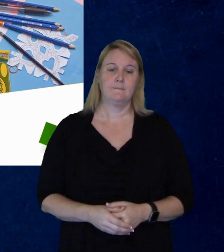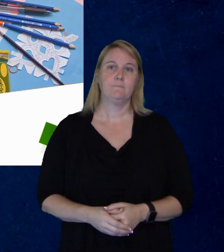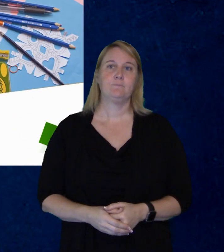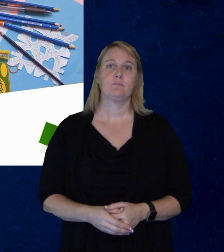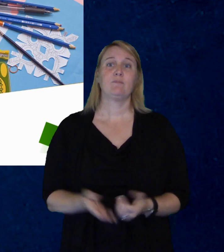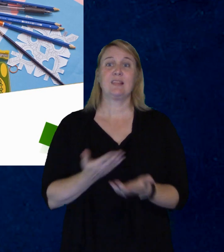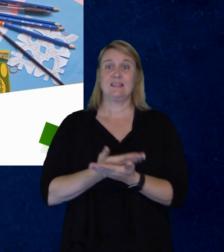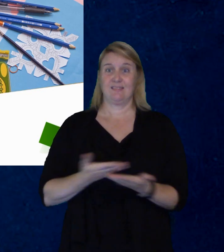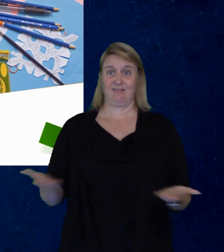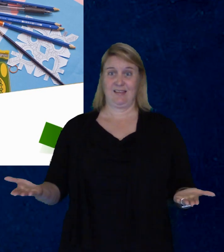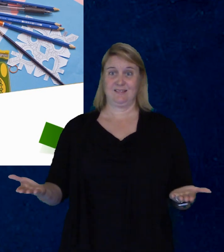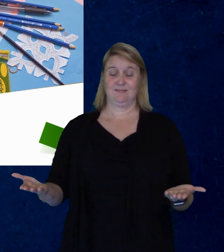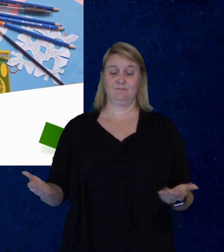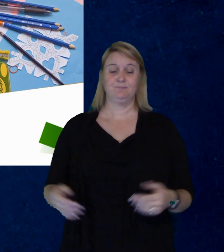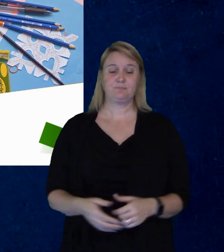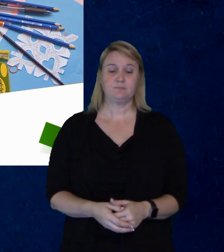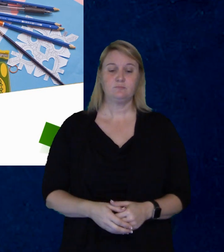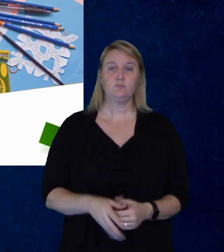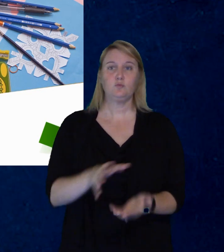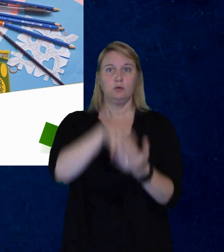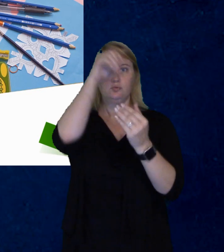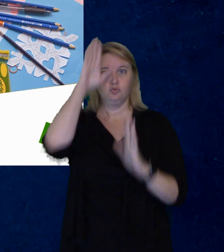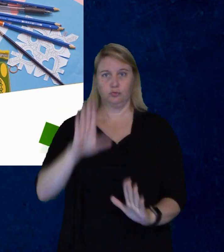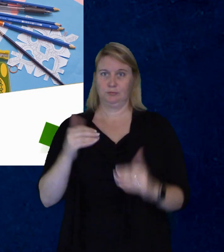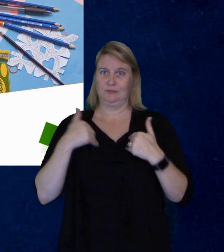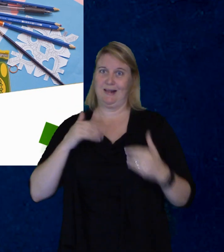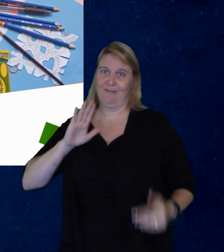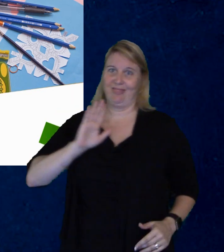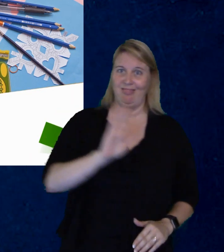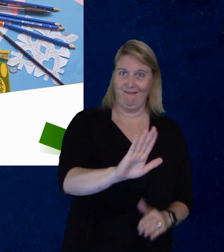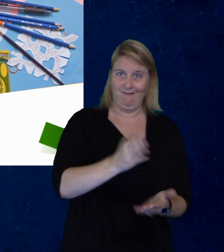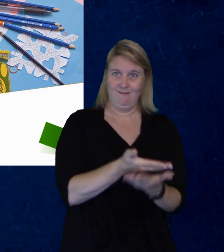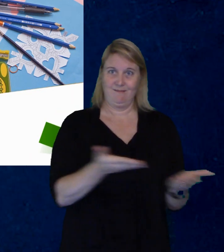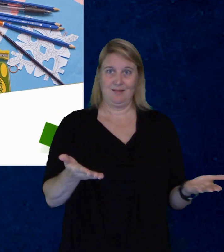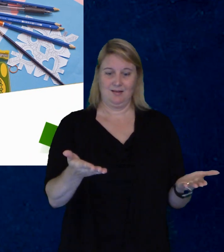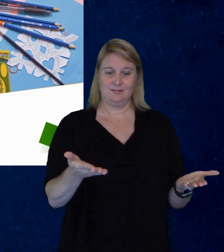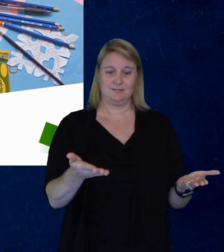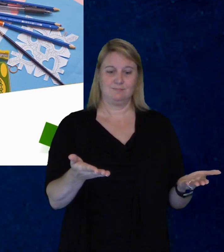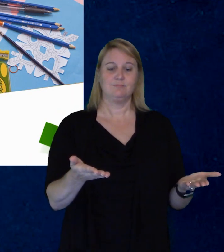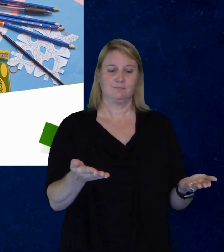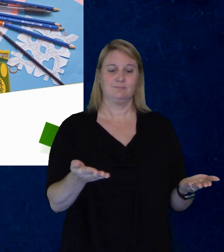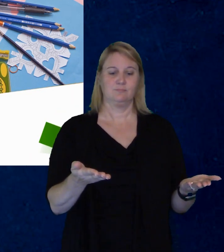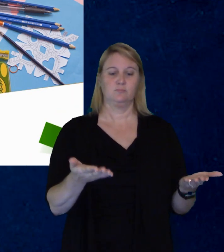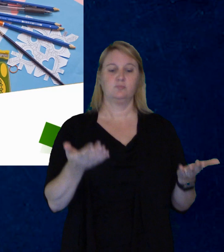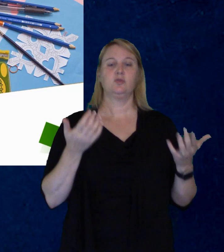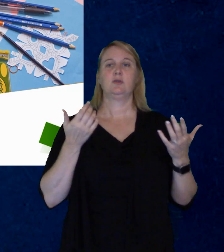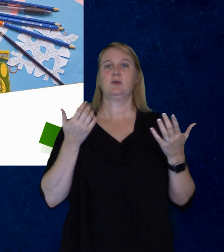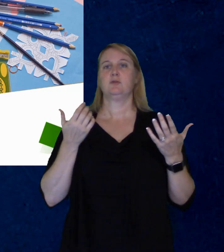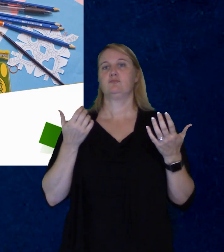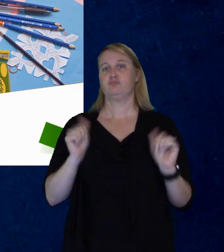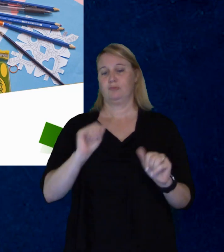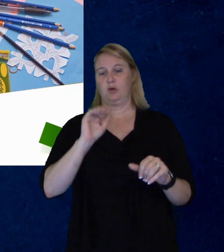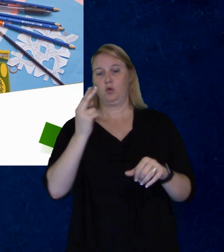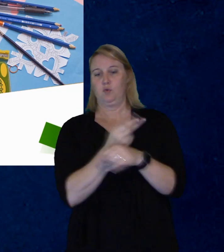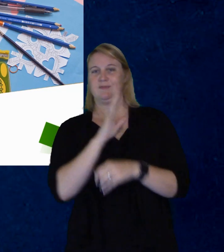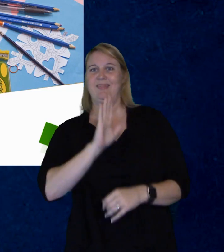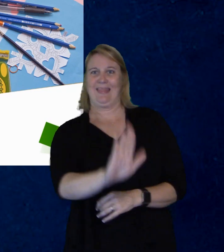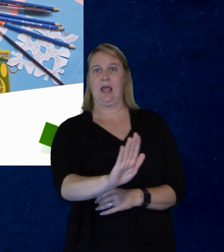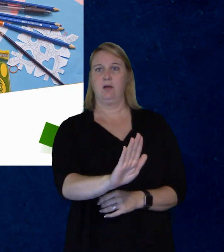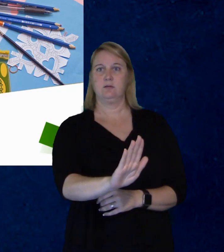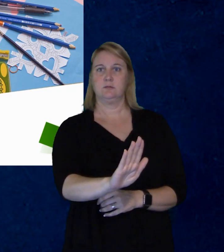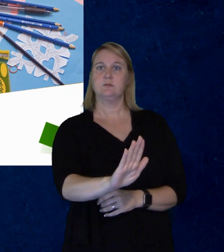and materials. Students will have their own supplies and materials, and we will try to have them use just those as much